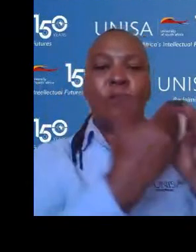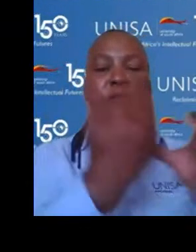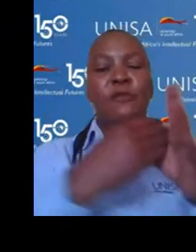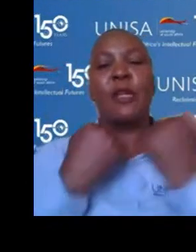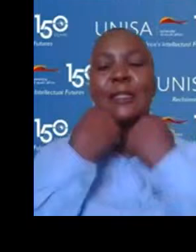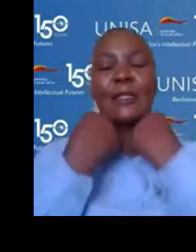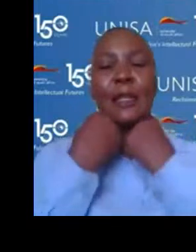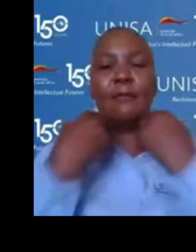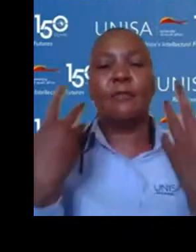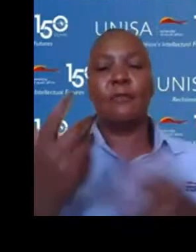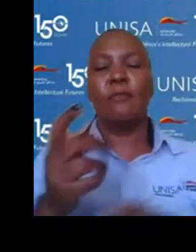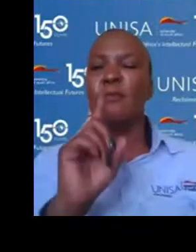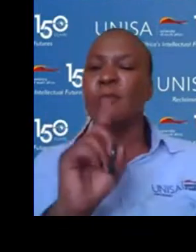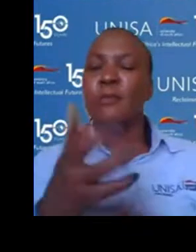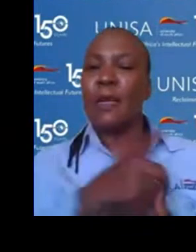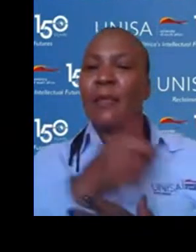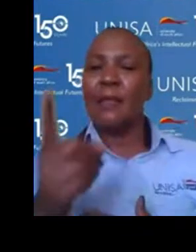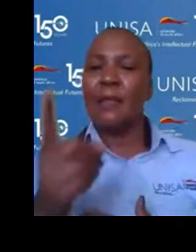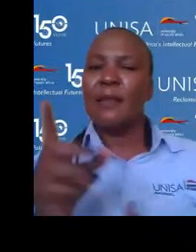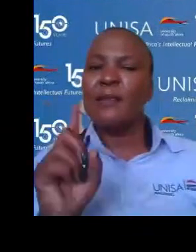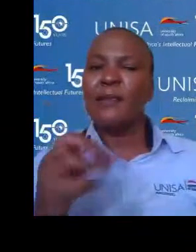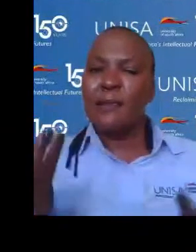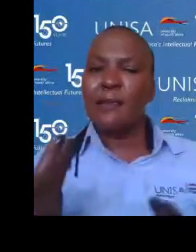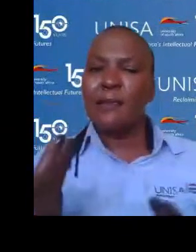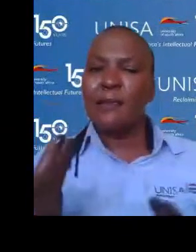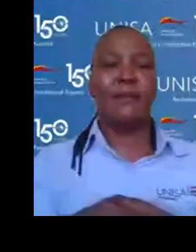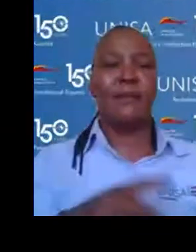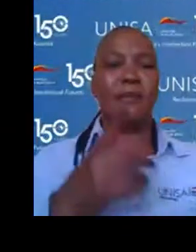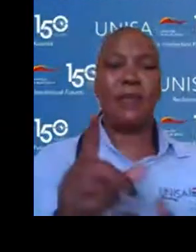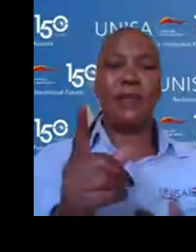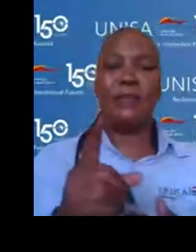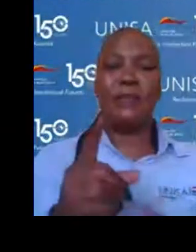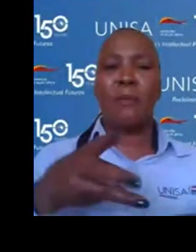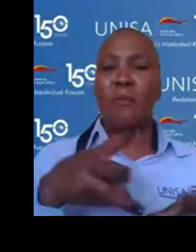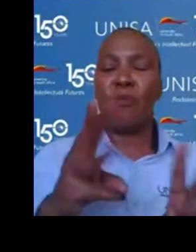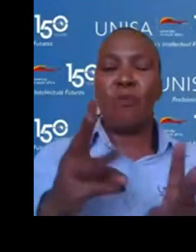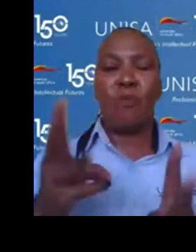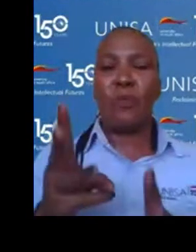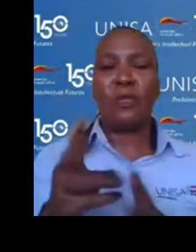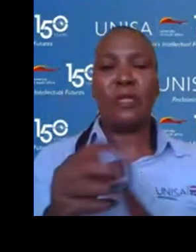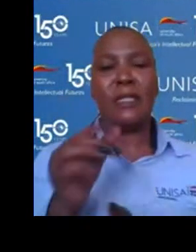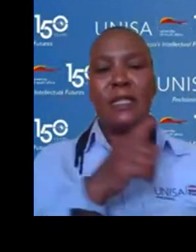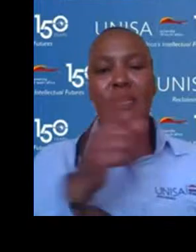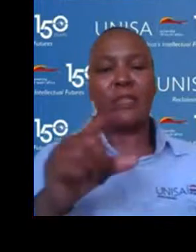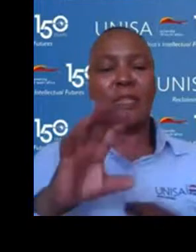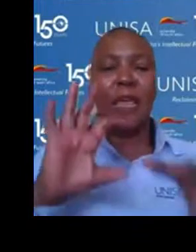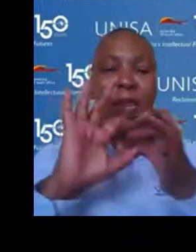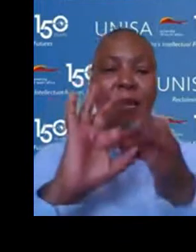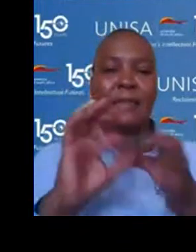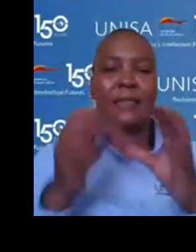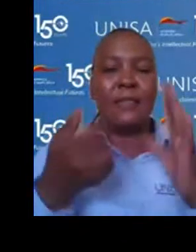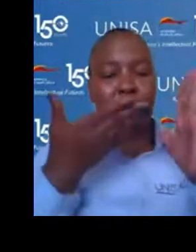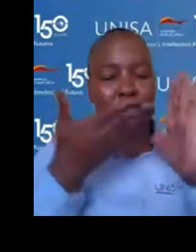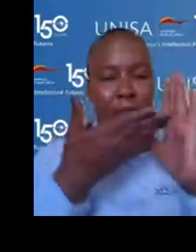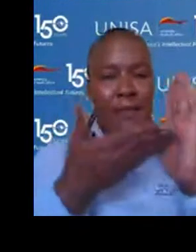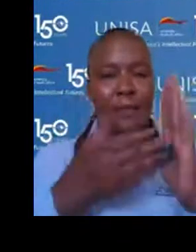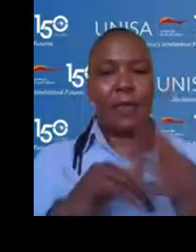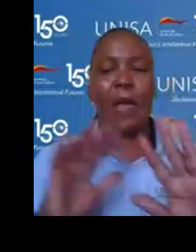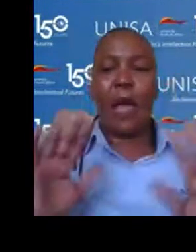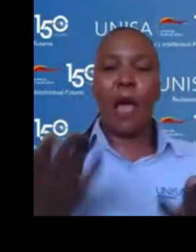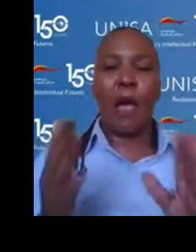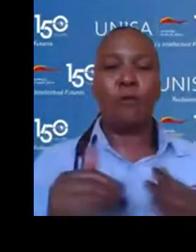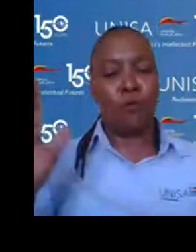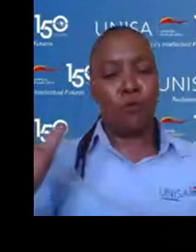what are they? And there are tips on these links in terms of how you can approach these